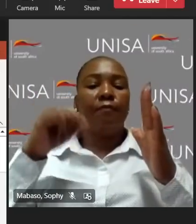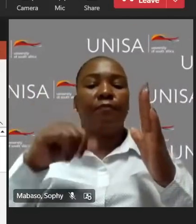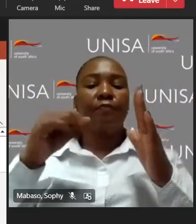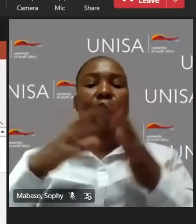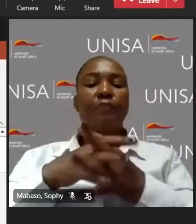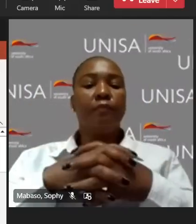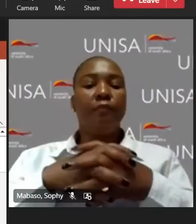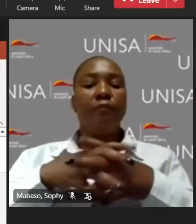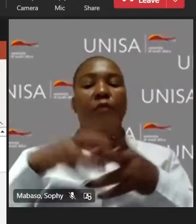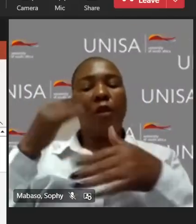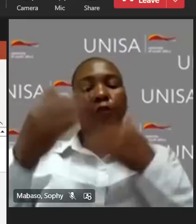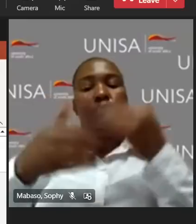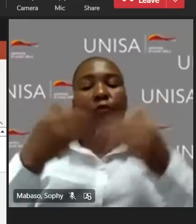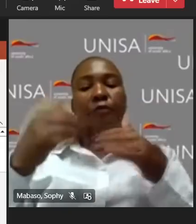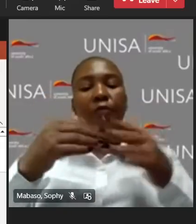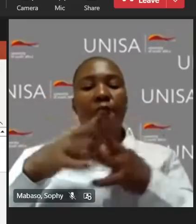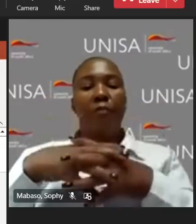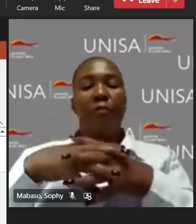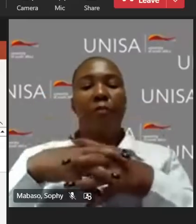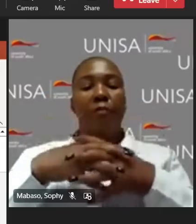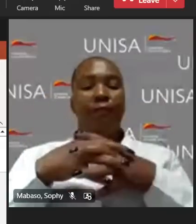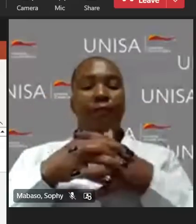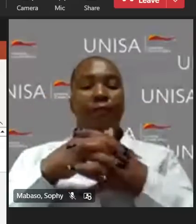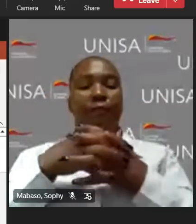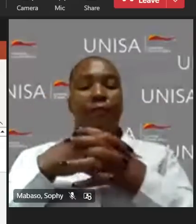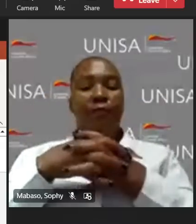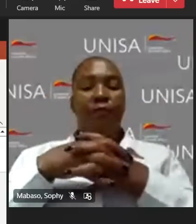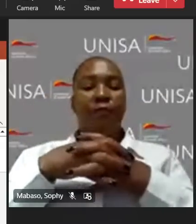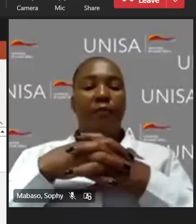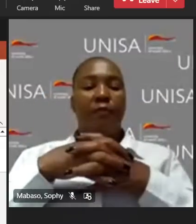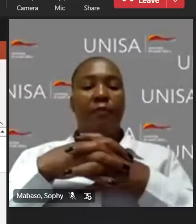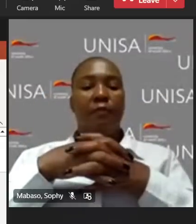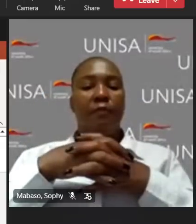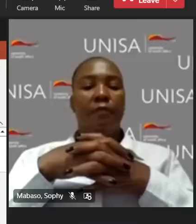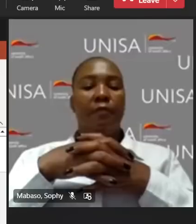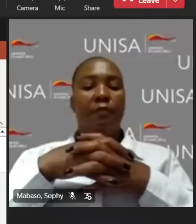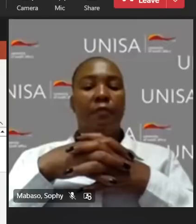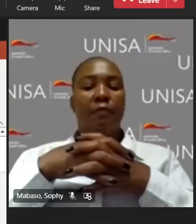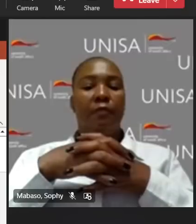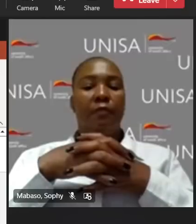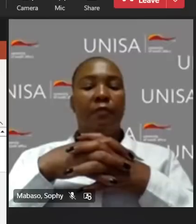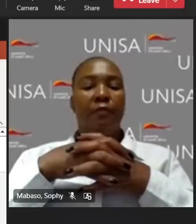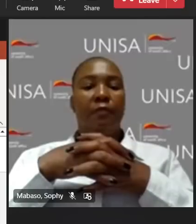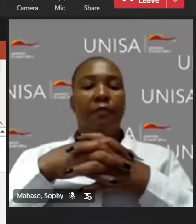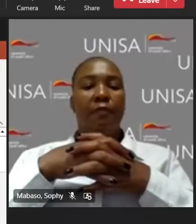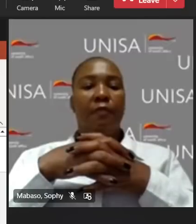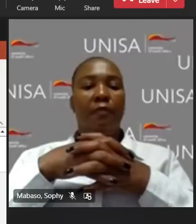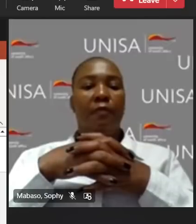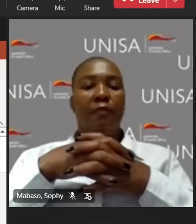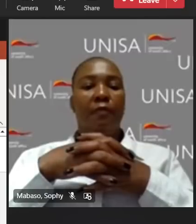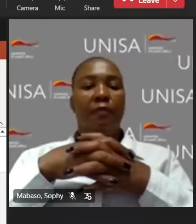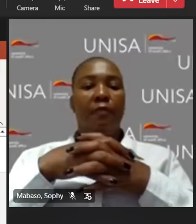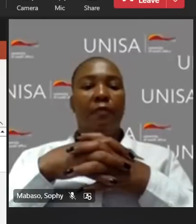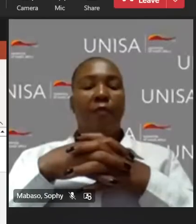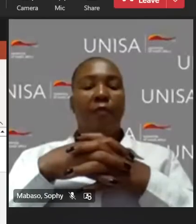be on presentation mode and go for it. Thank you. Oh, okay. Thank you so much.